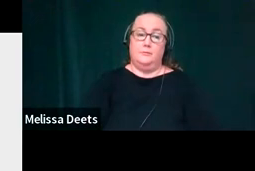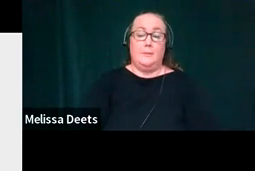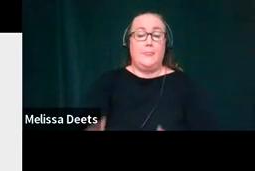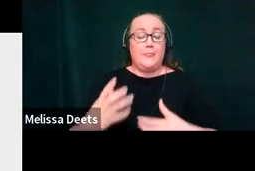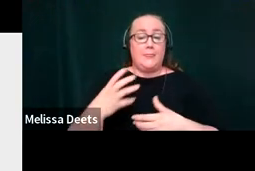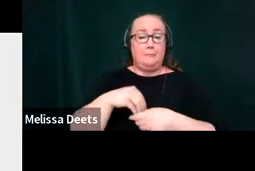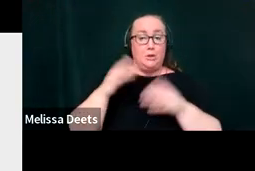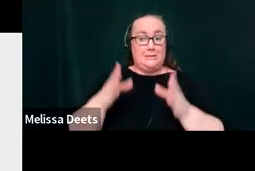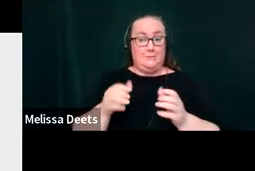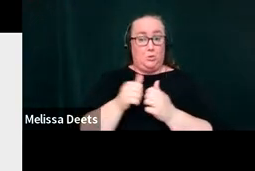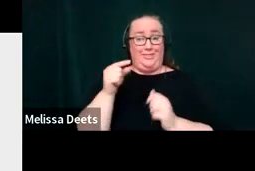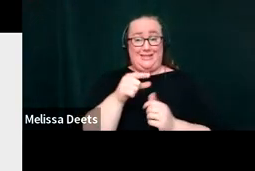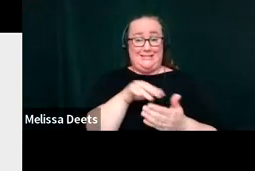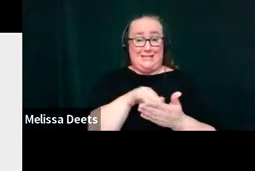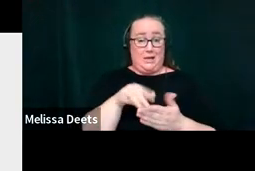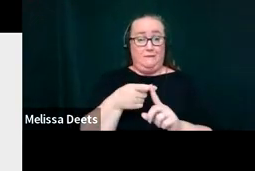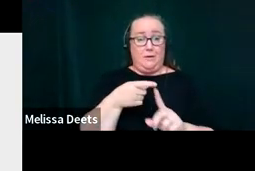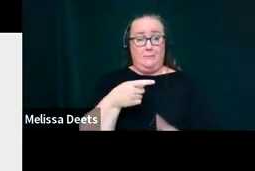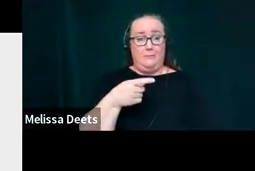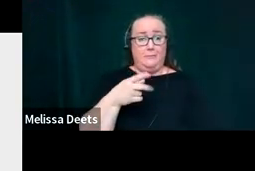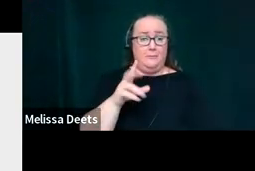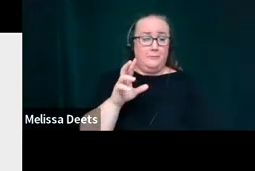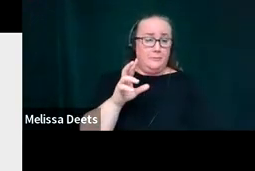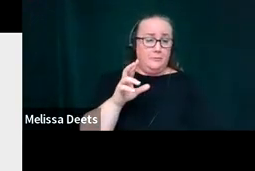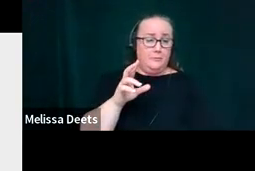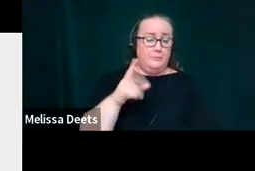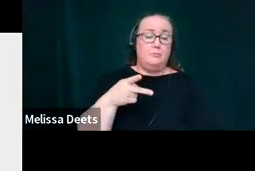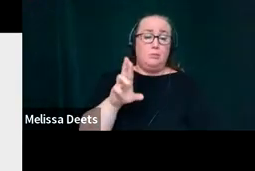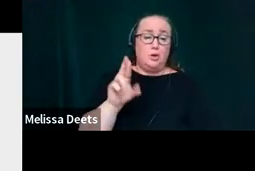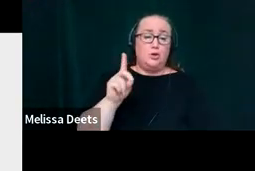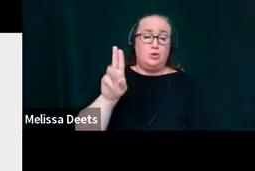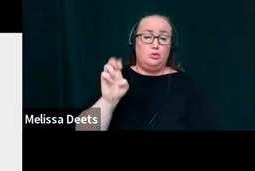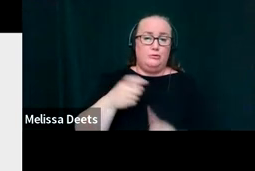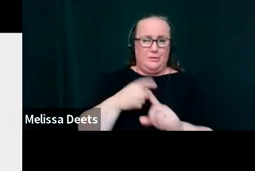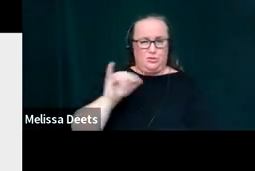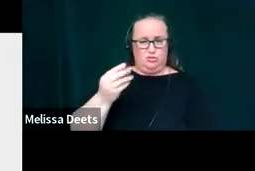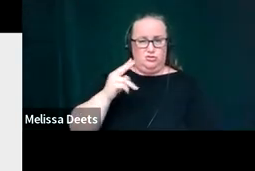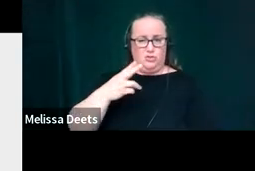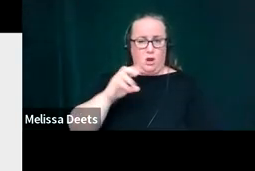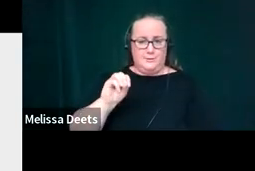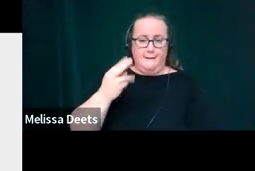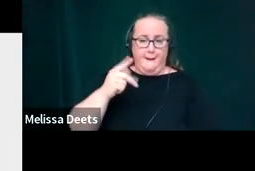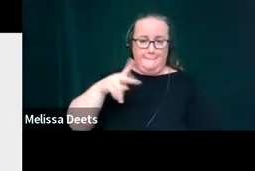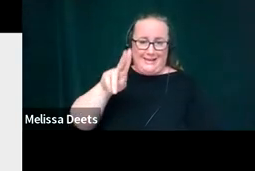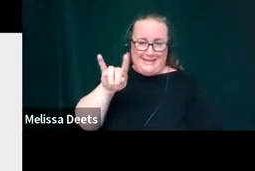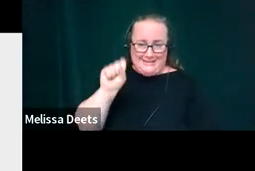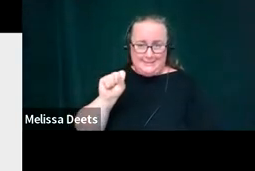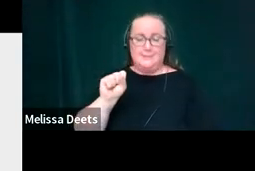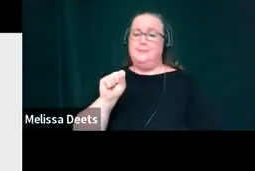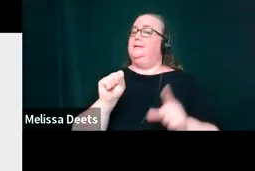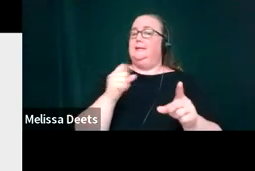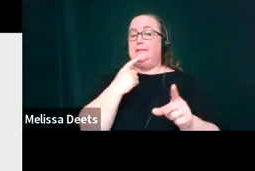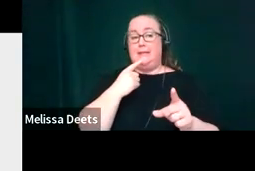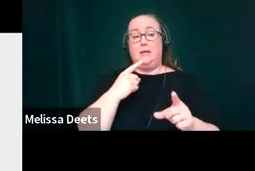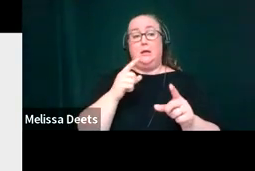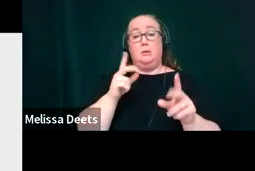Participants in this study by Pradeep Ramalu from Wilmer, Johns Hopkins, they found that participants who wore